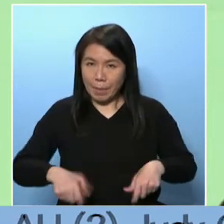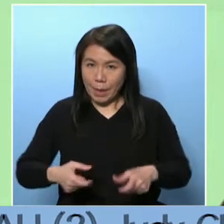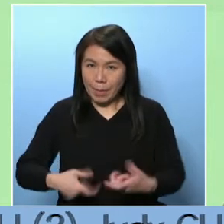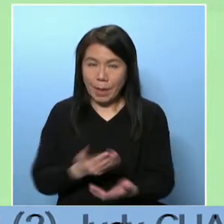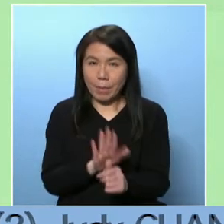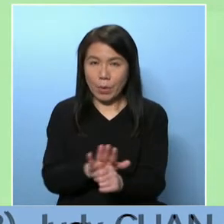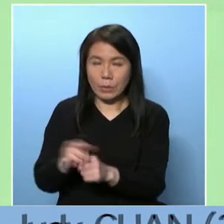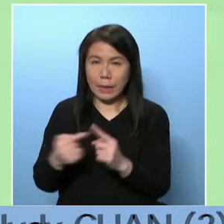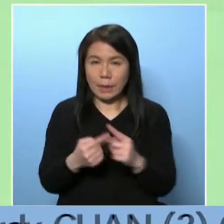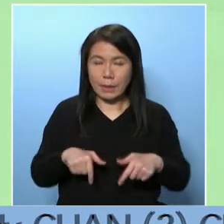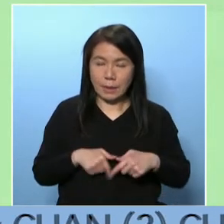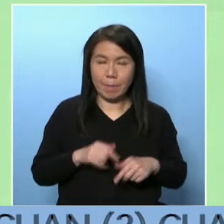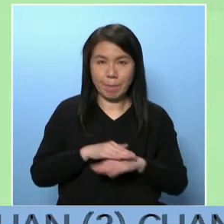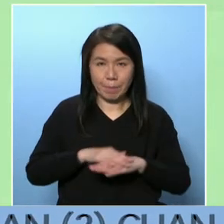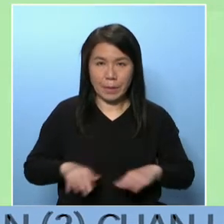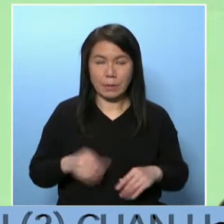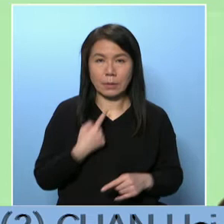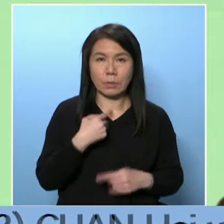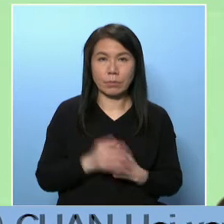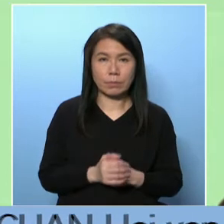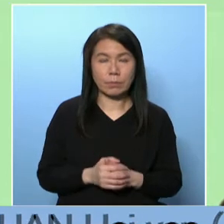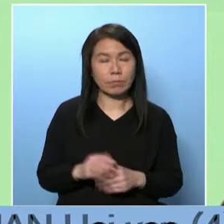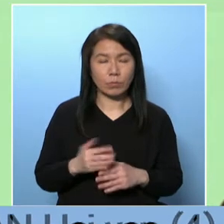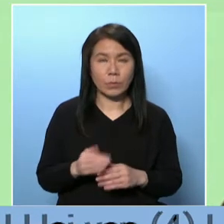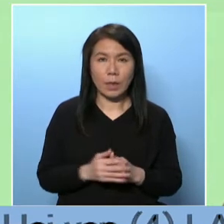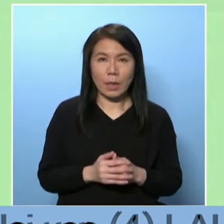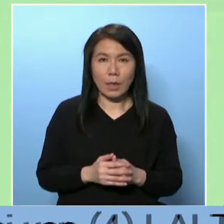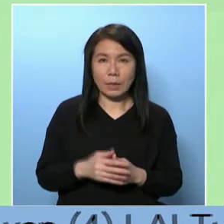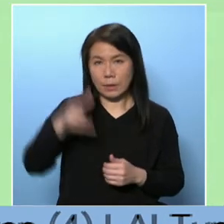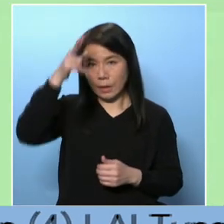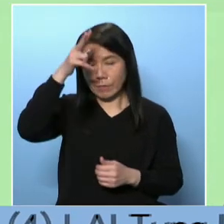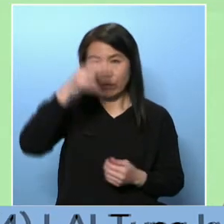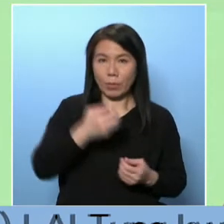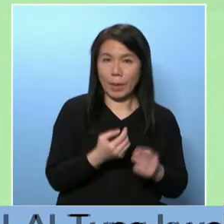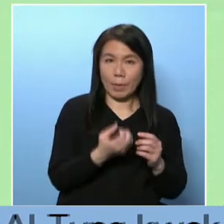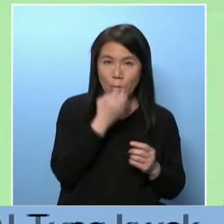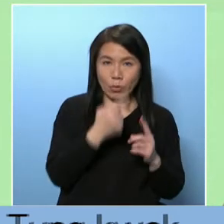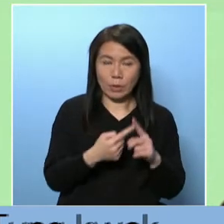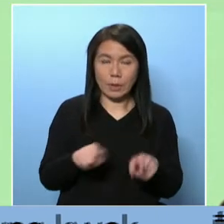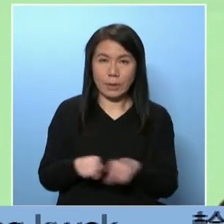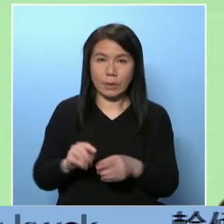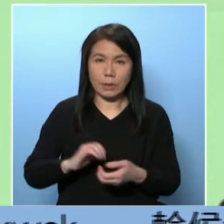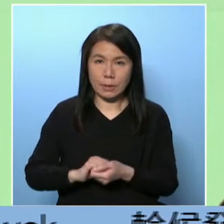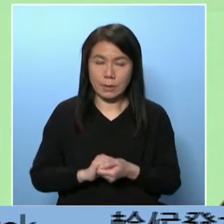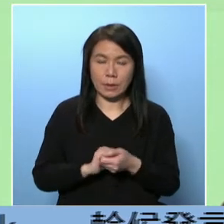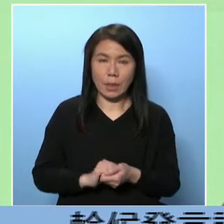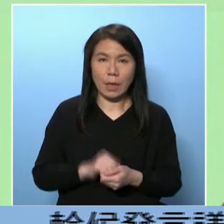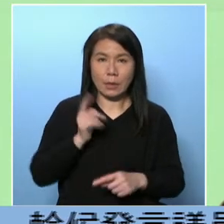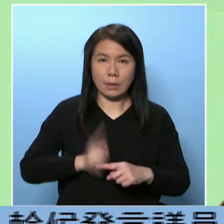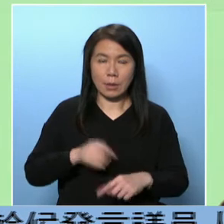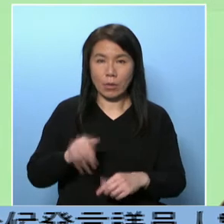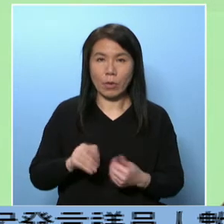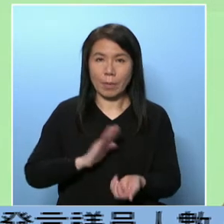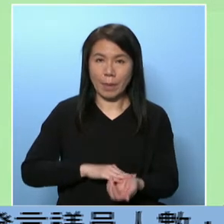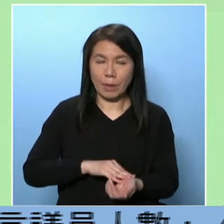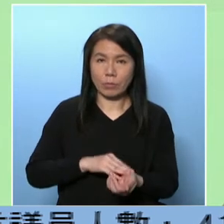it's going to relieve the public so that the hardship can be eased. So we have to work together so that the government and the